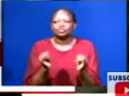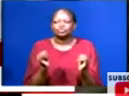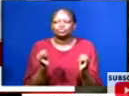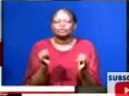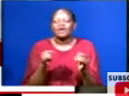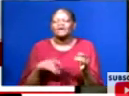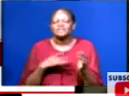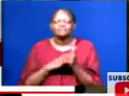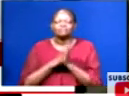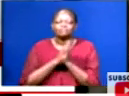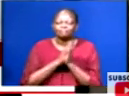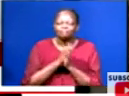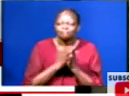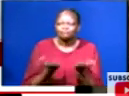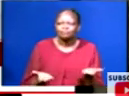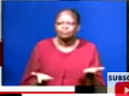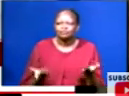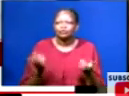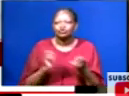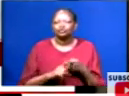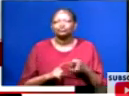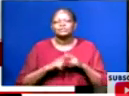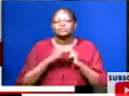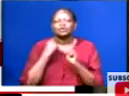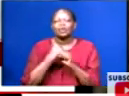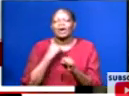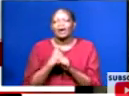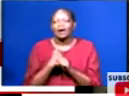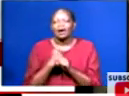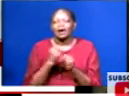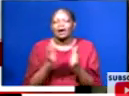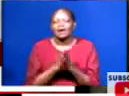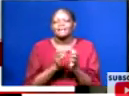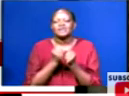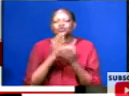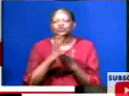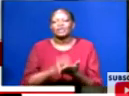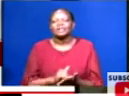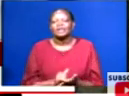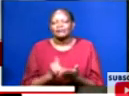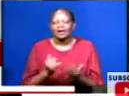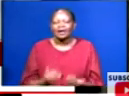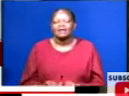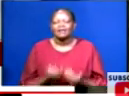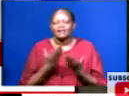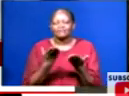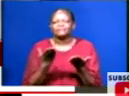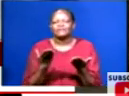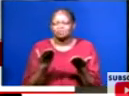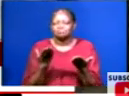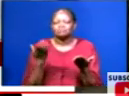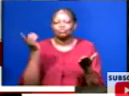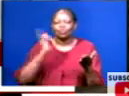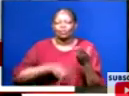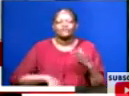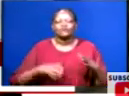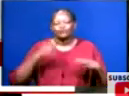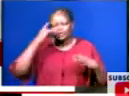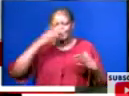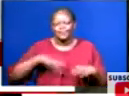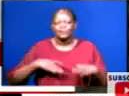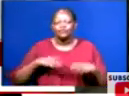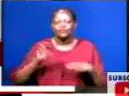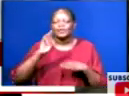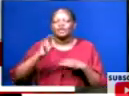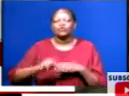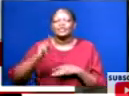energized to hit the ground and make sure that I deliver on whatever I have promised for the people of Wajir North. It's